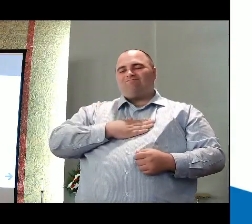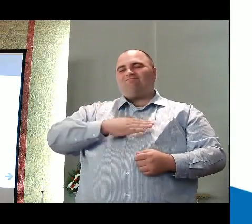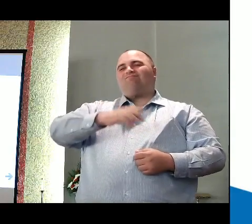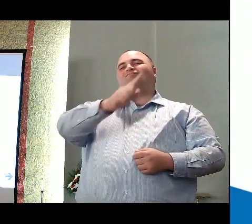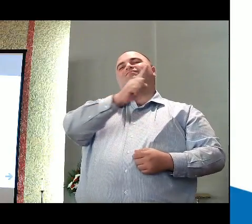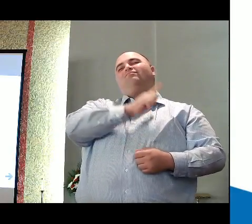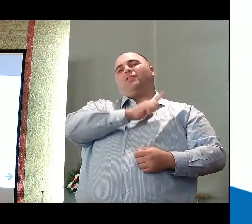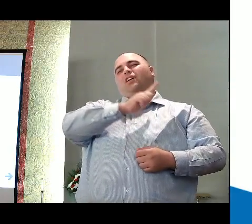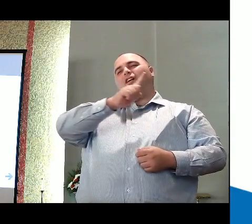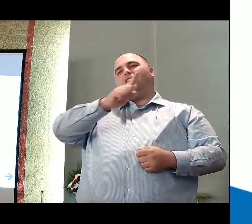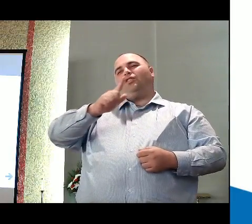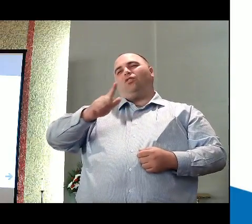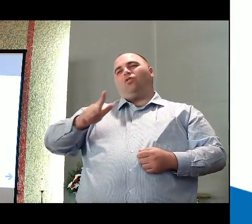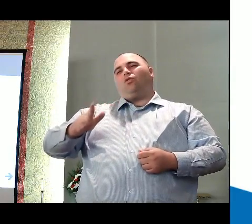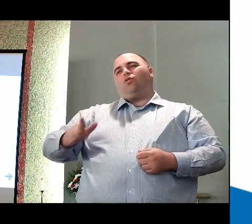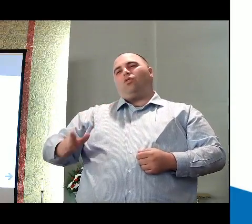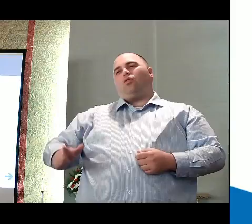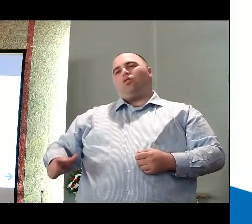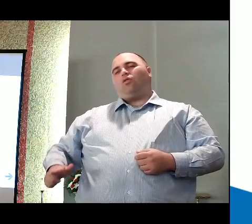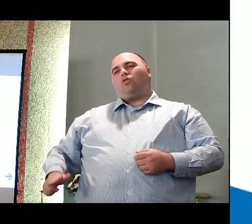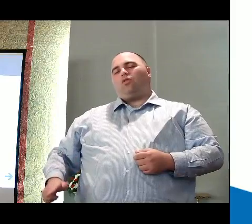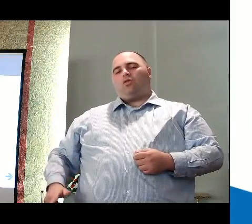gentleness of my